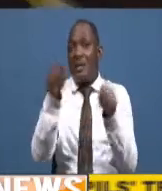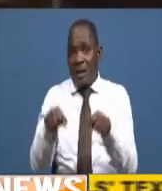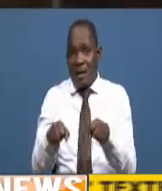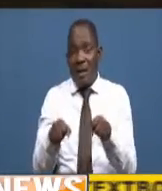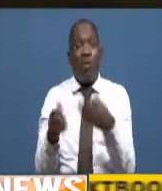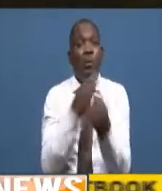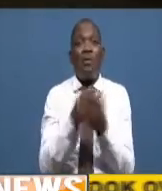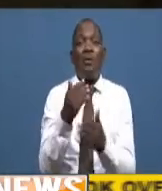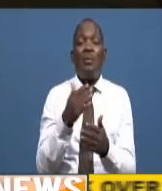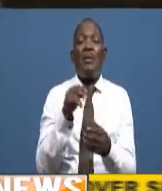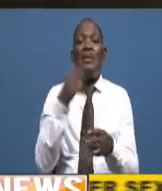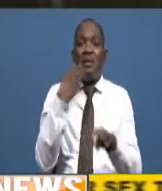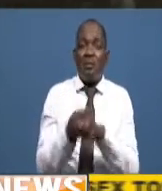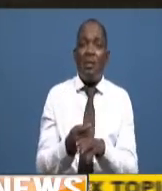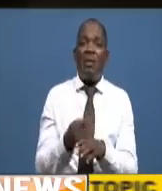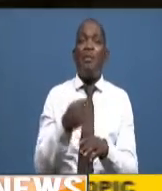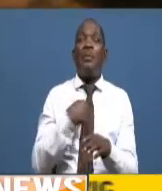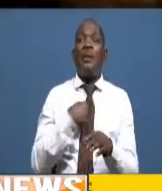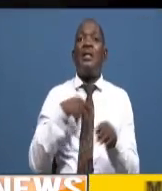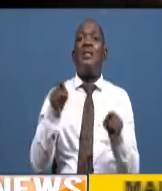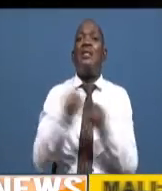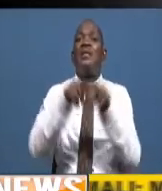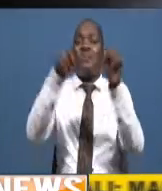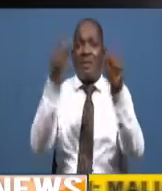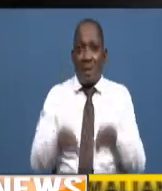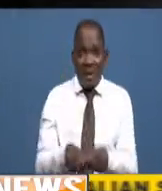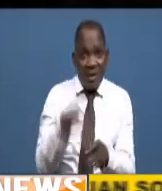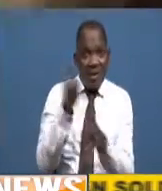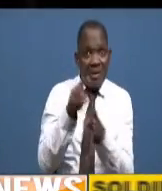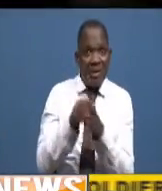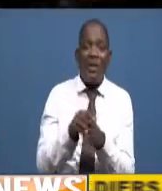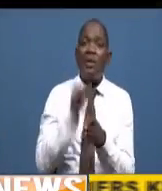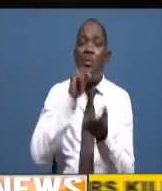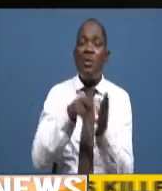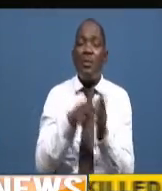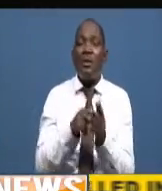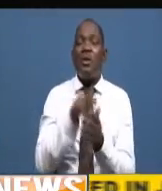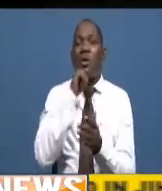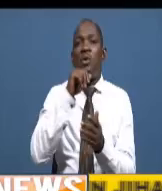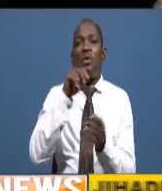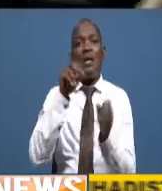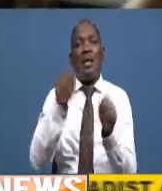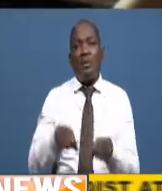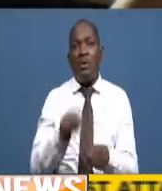their difficulties, then you can too. Disability is certainly not